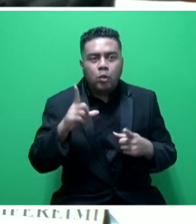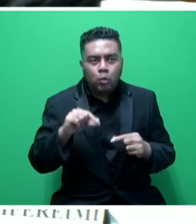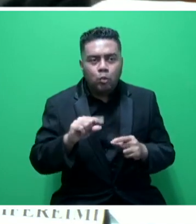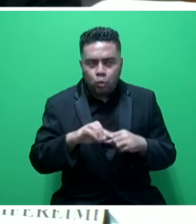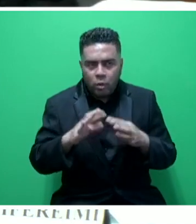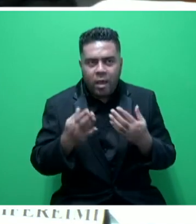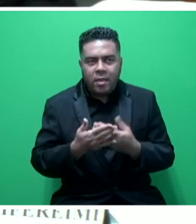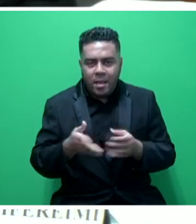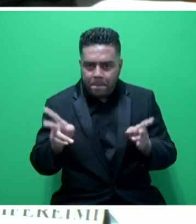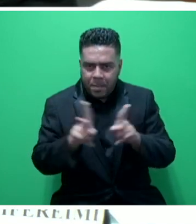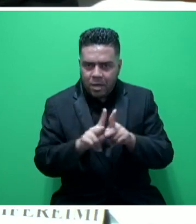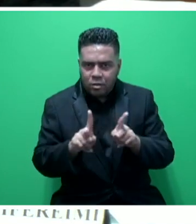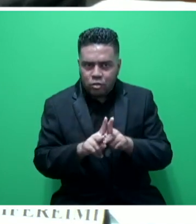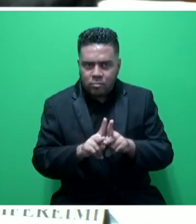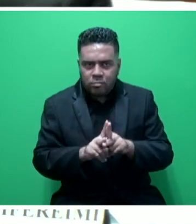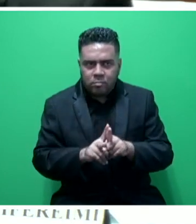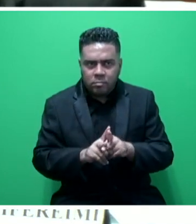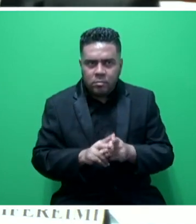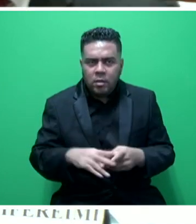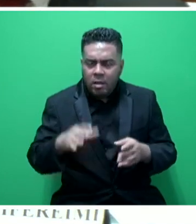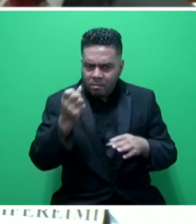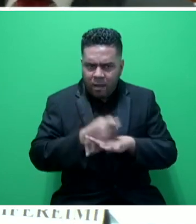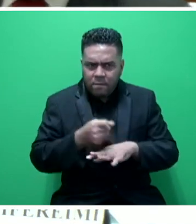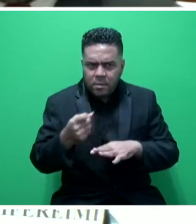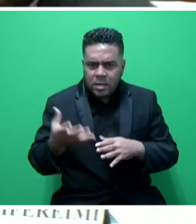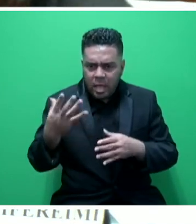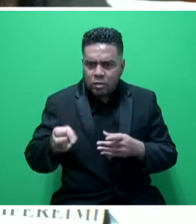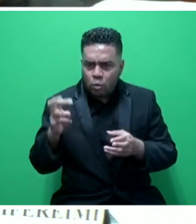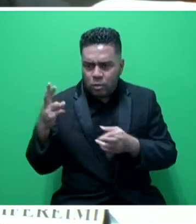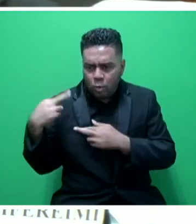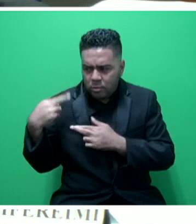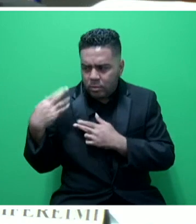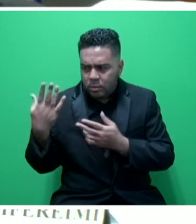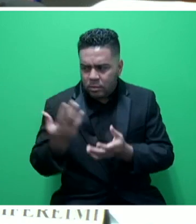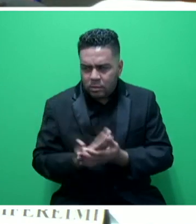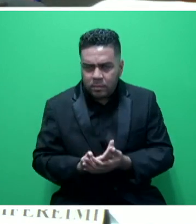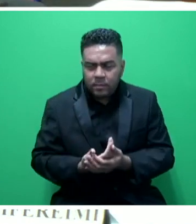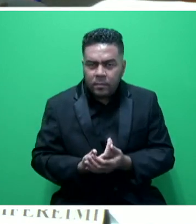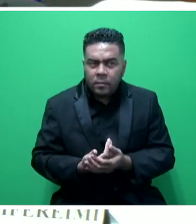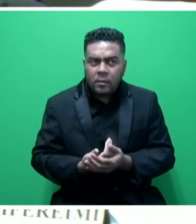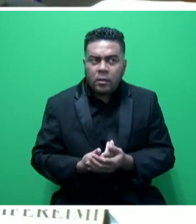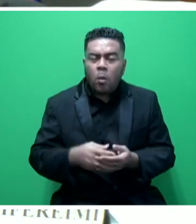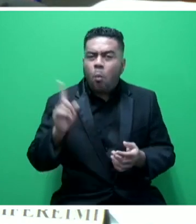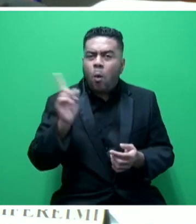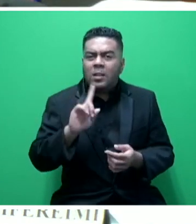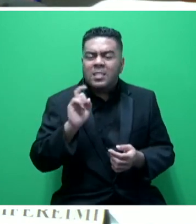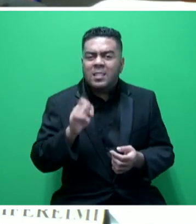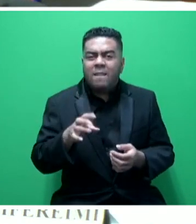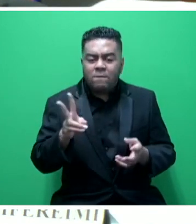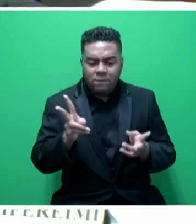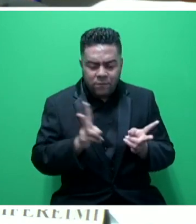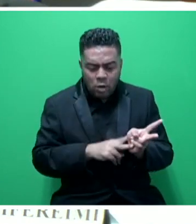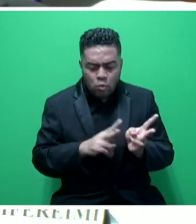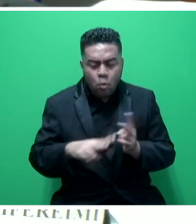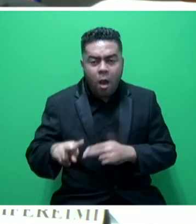partnership. Of course, government has a responsibility, but at the same time, let me ask this question: what is the Vanua doing about